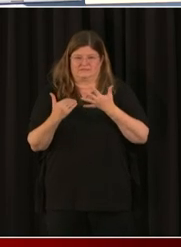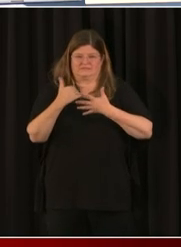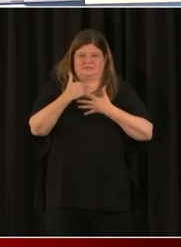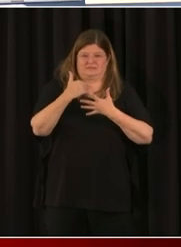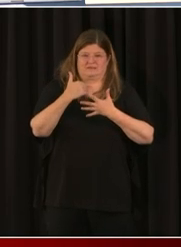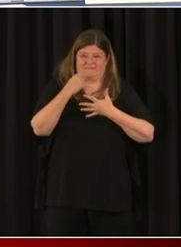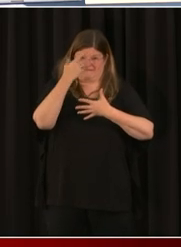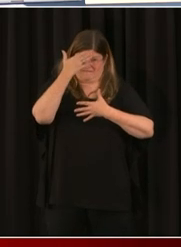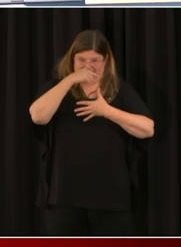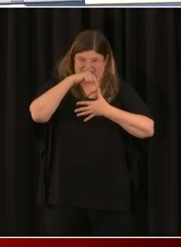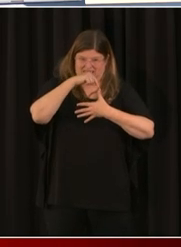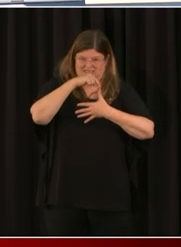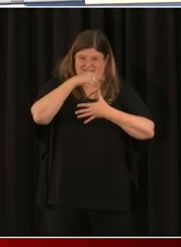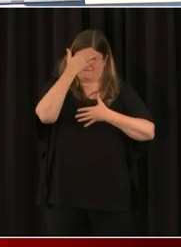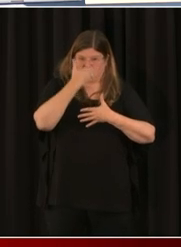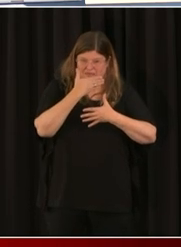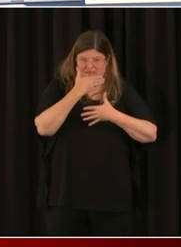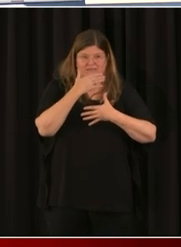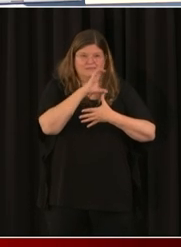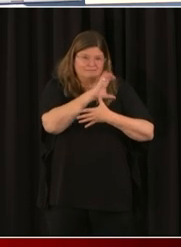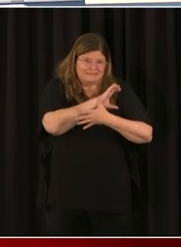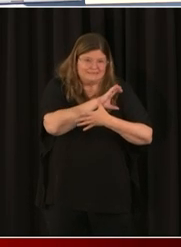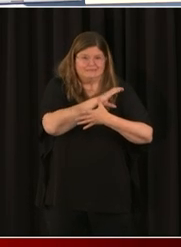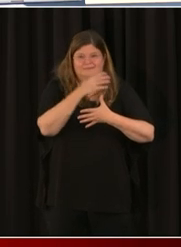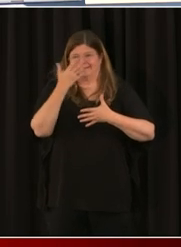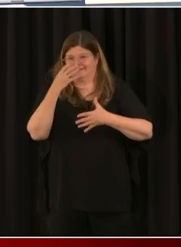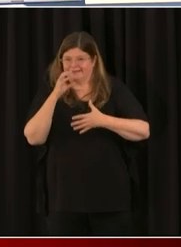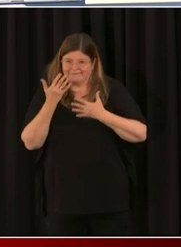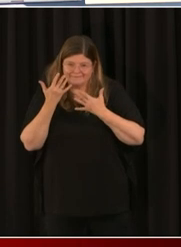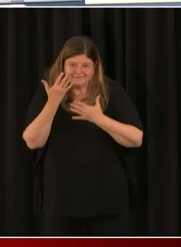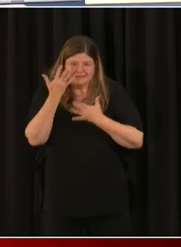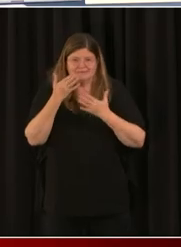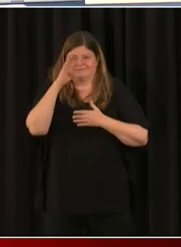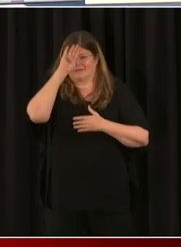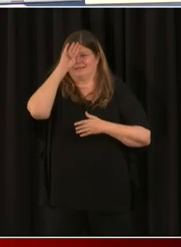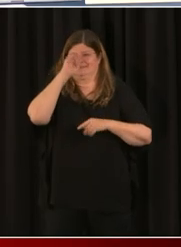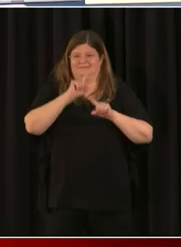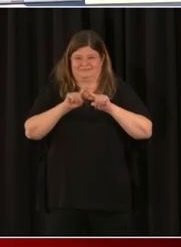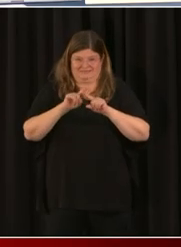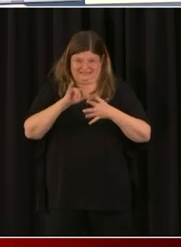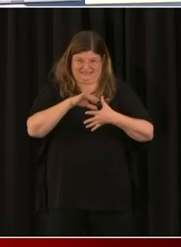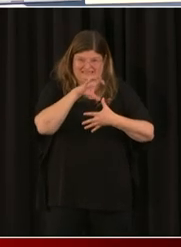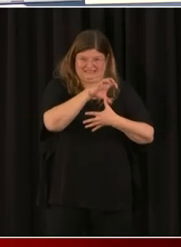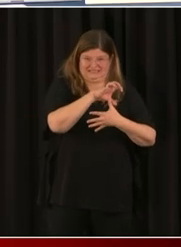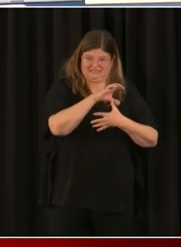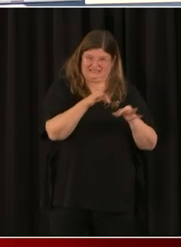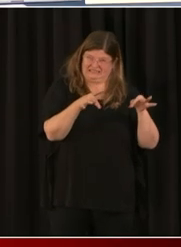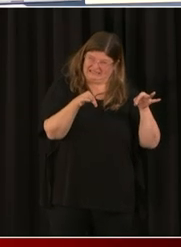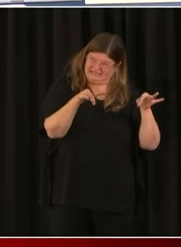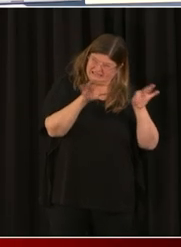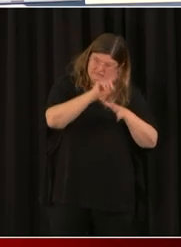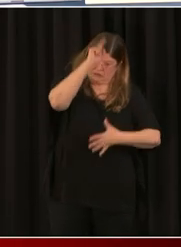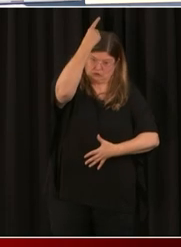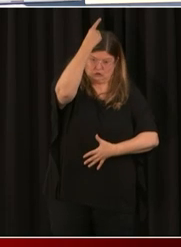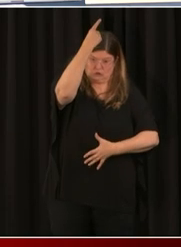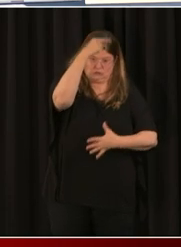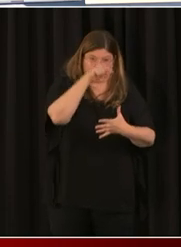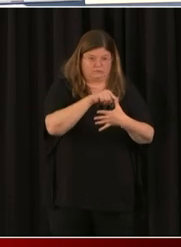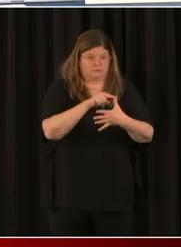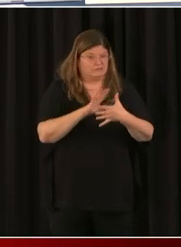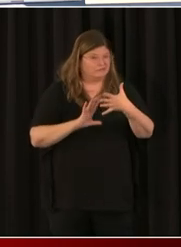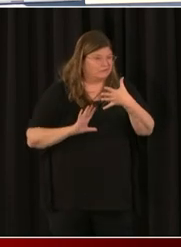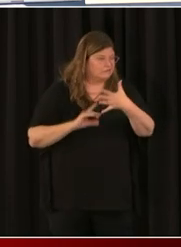be frontline essential workers who in certain jurisdictions where seroprevalence studies were conducted had much higher rates